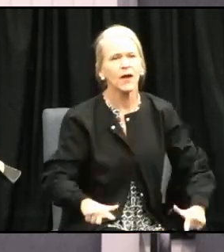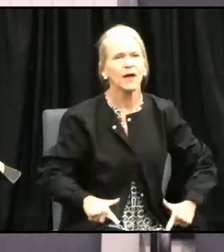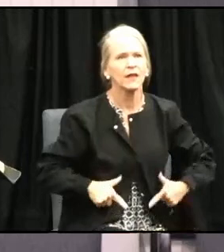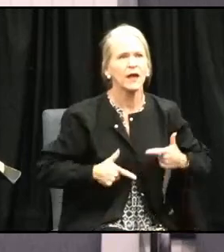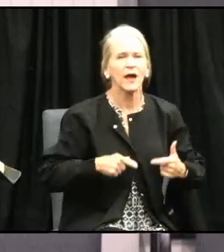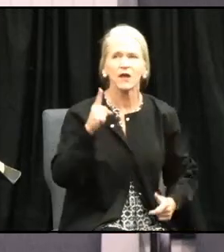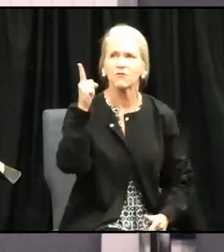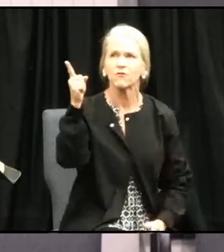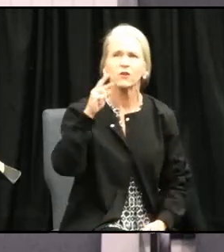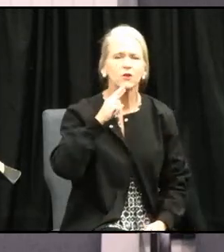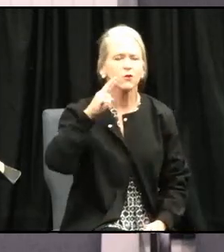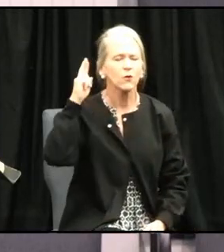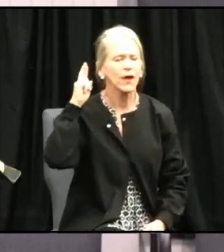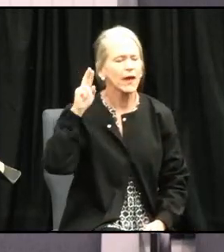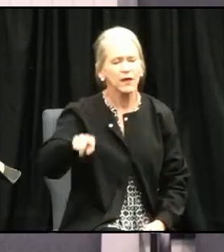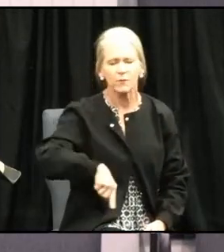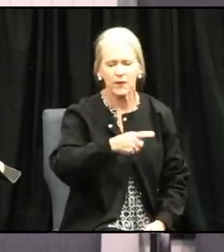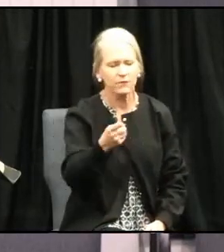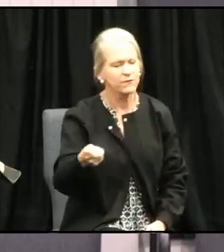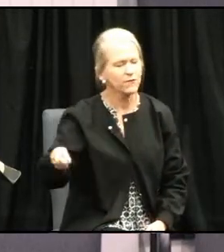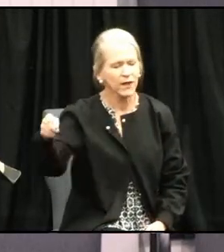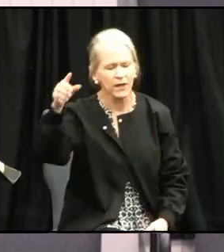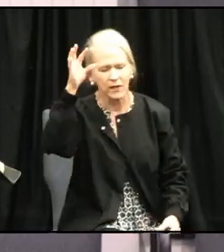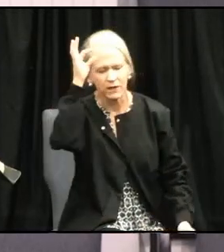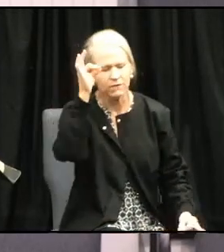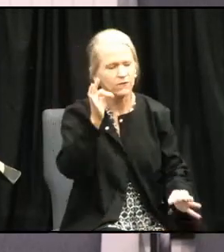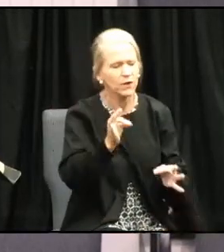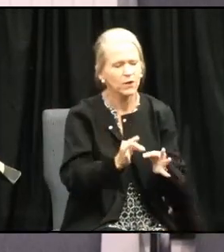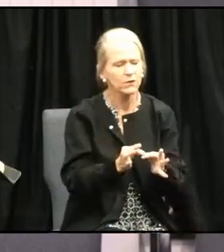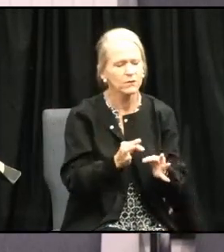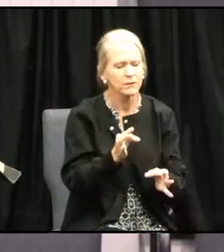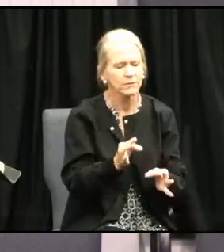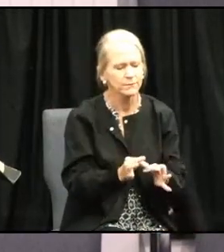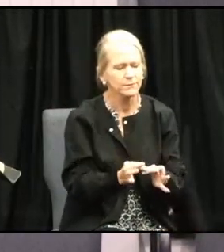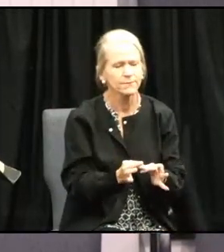All my life, you have been faithful.